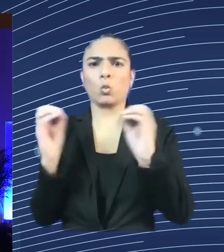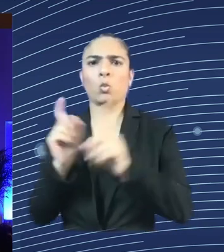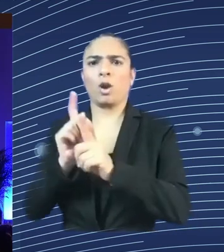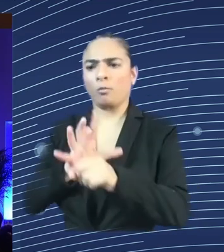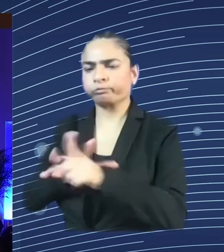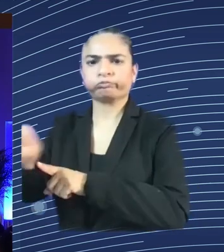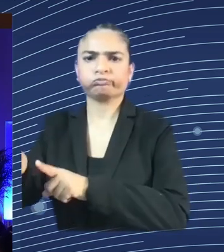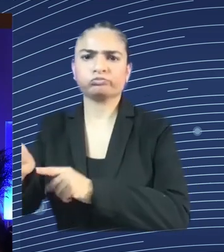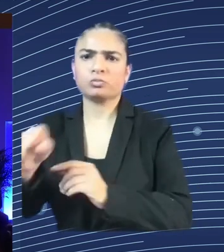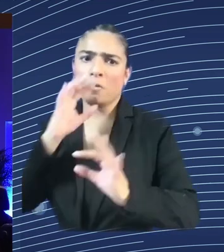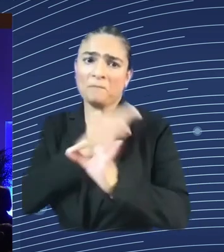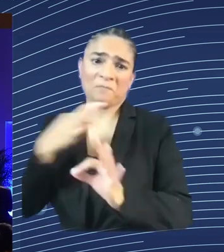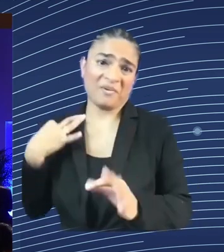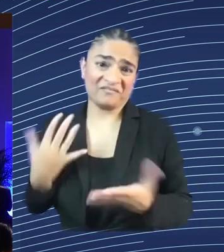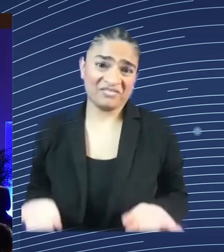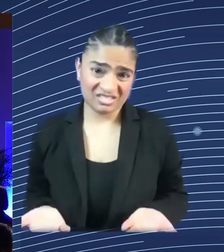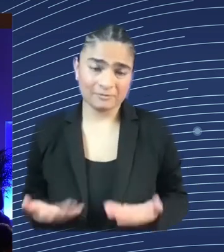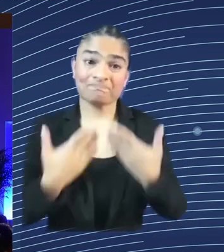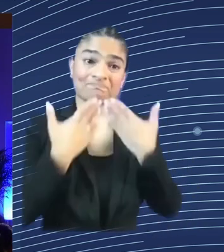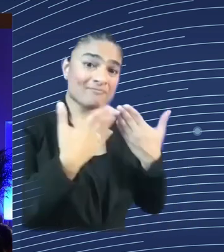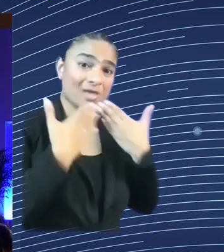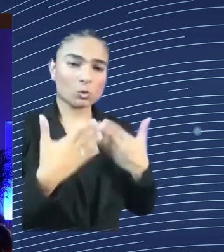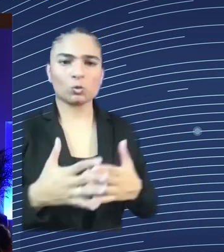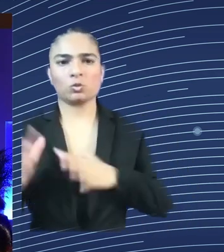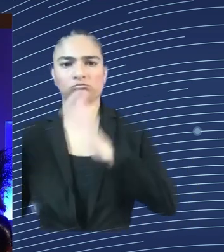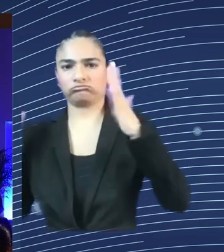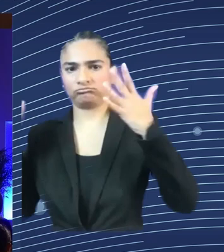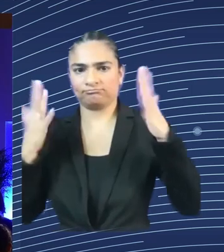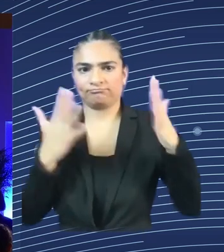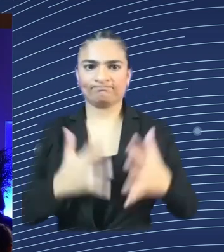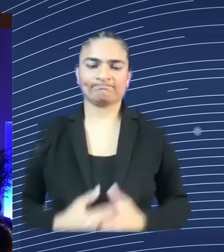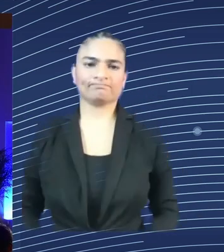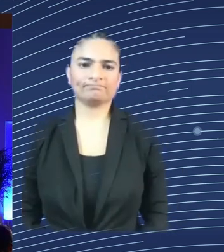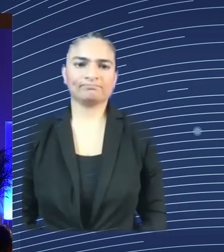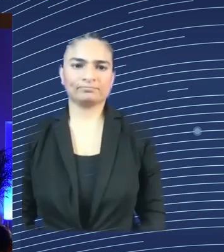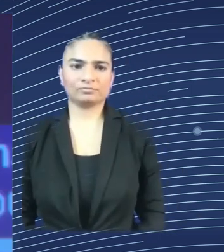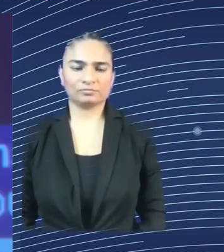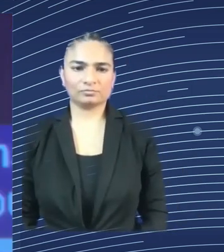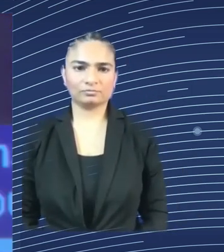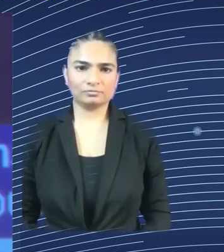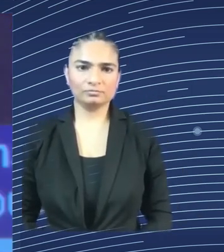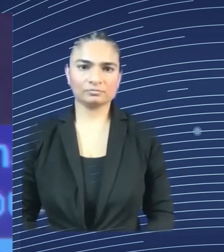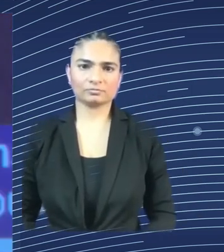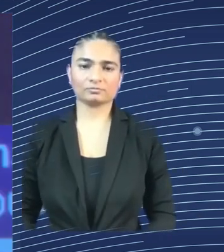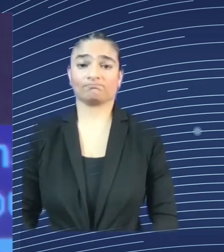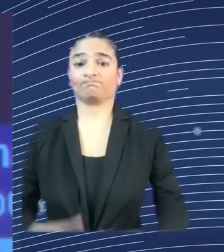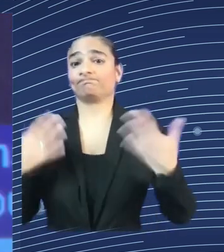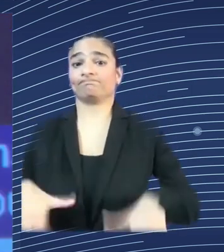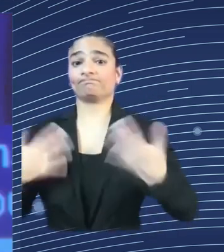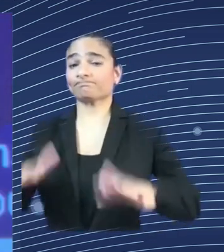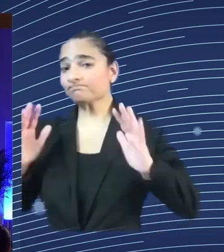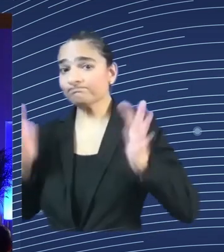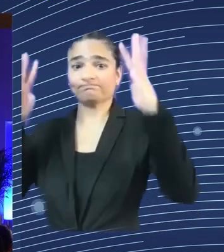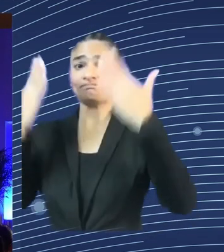Marijke, I'm not letting you leave the stage yet because we're having the Q&A now. So please come back. That also goes for the two other speakers. Thank you very much, Marijke, for your